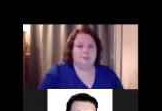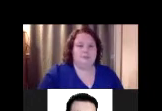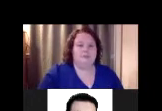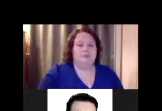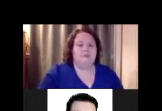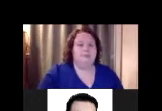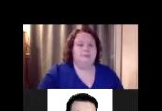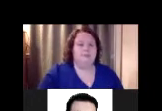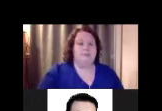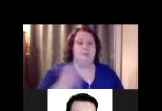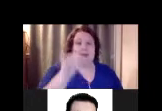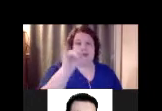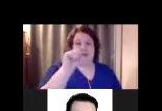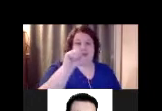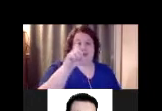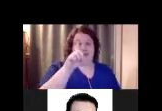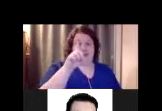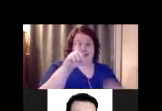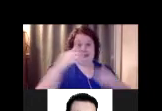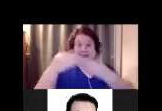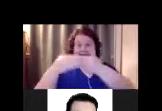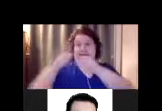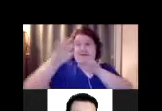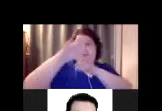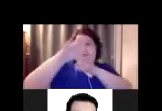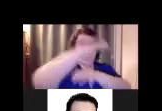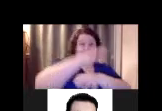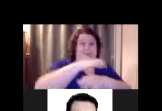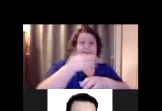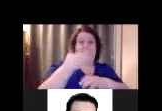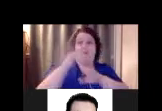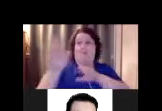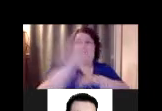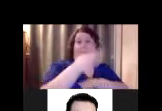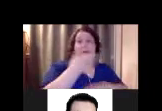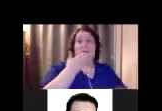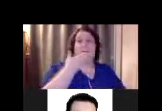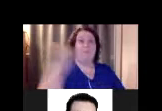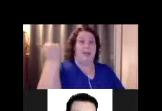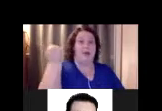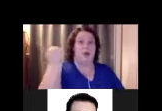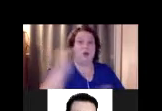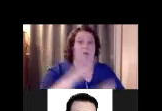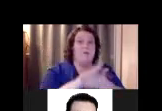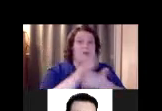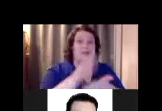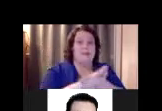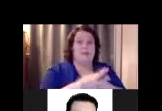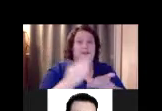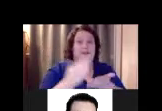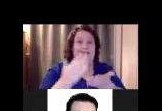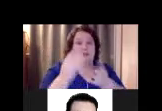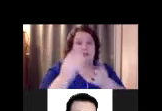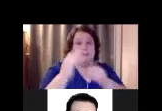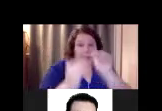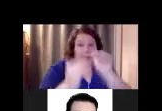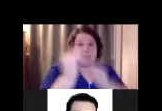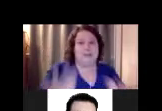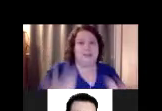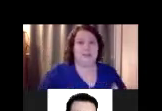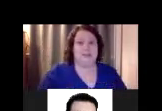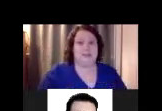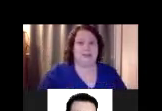ISDs around us with better facilities and things and that are growing and improving. And our campus is, I mean, a school that was built